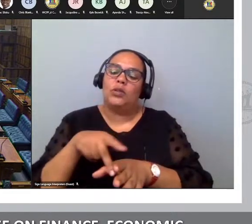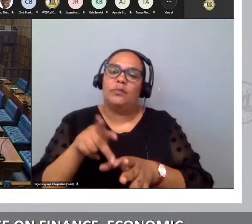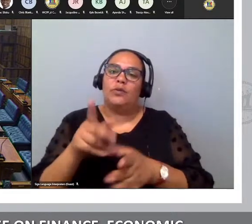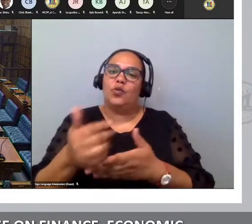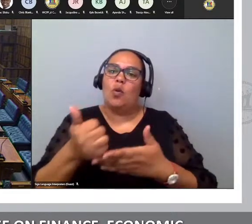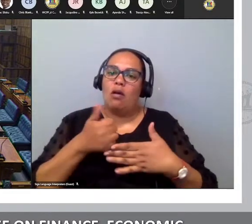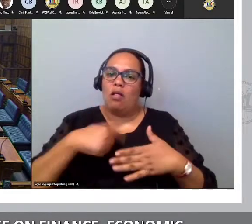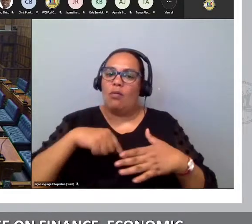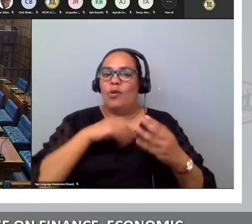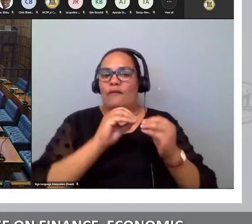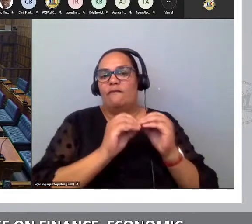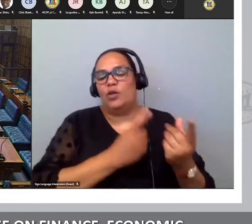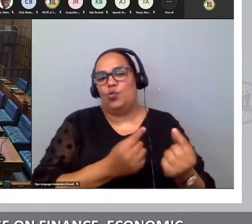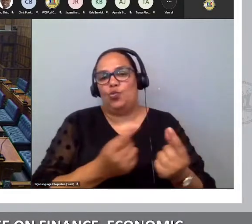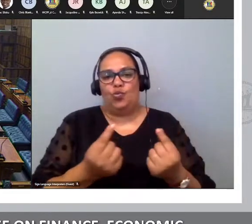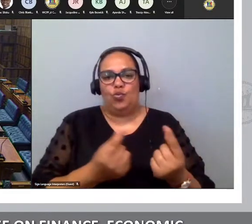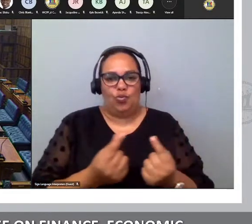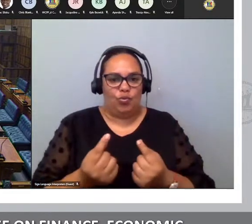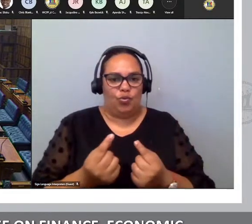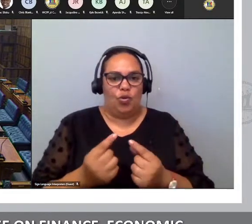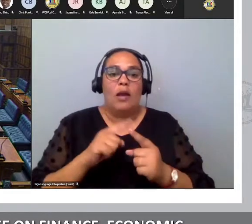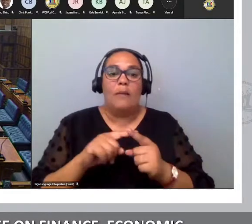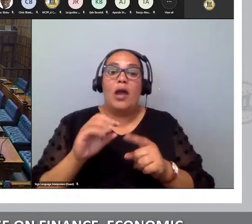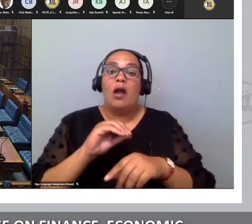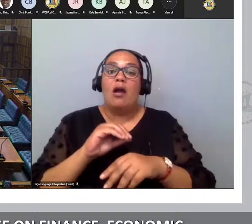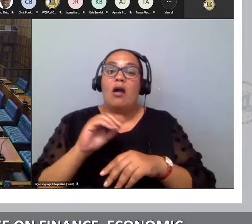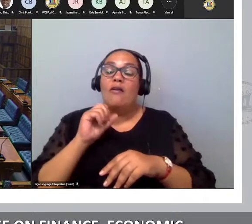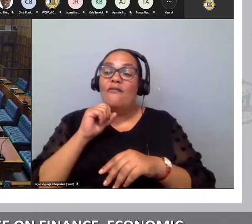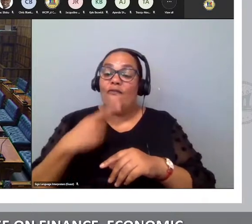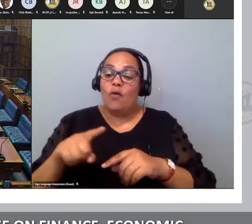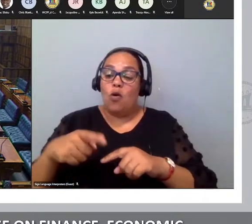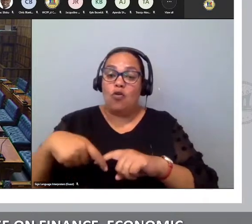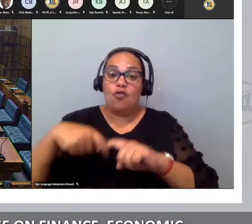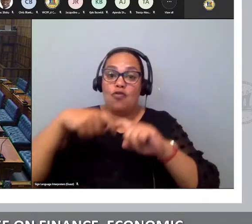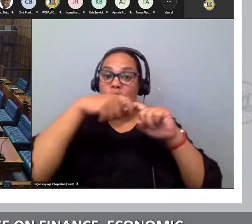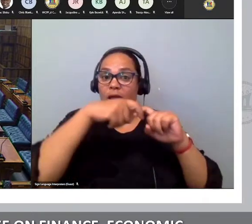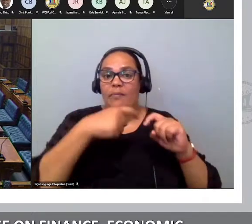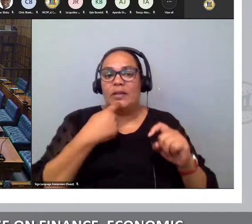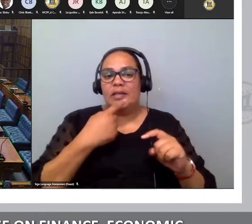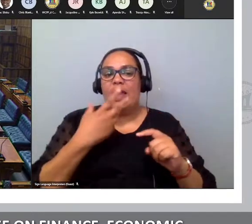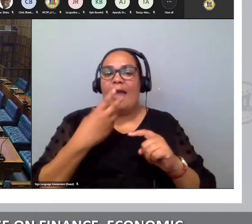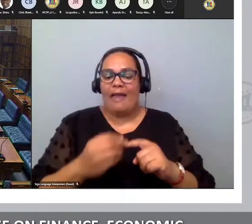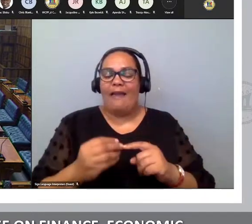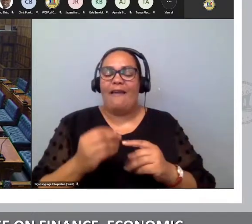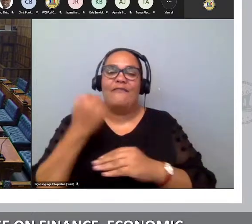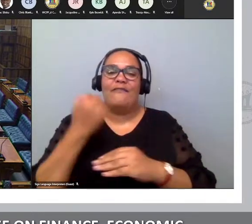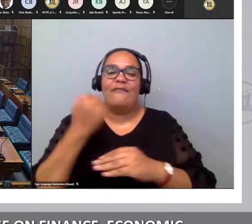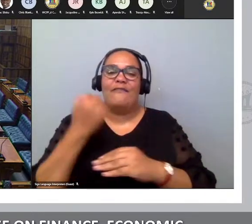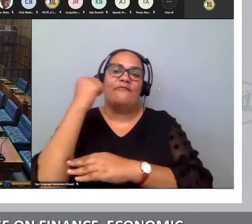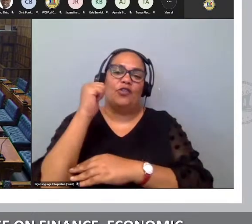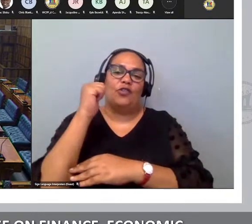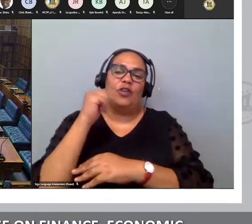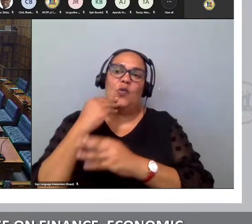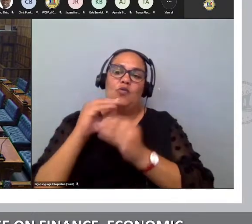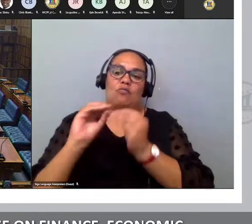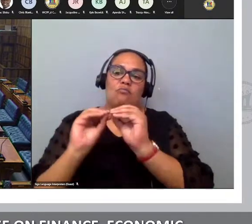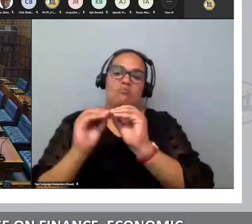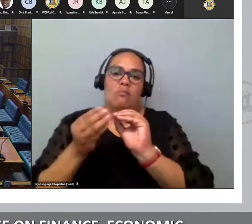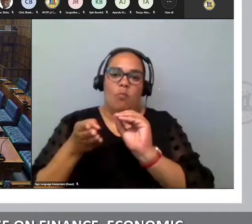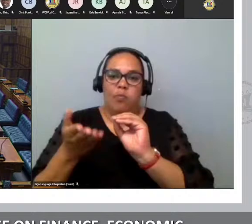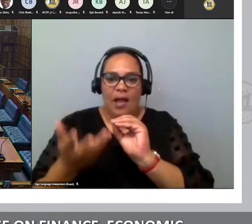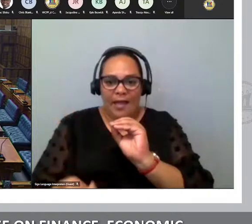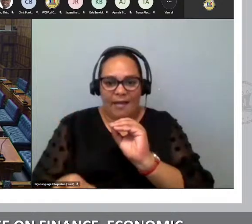with that on the cranes as I said we have the manufacturer on site we're getting